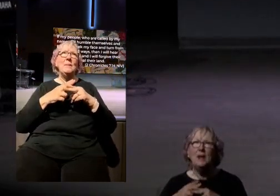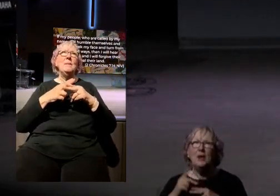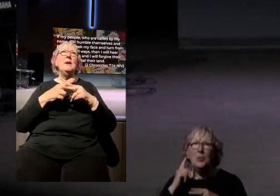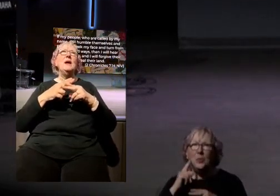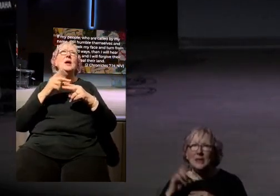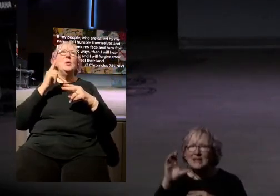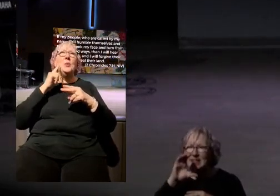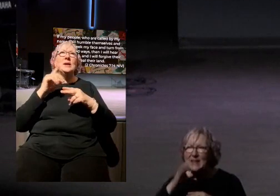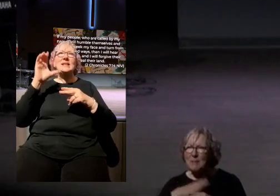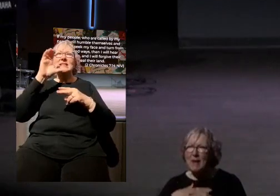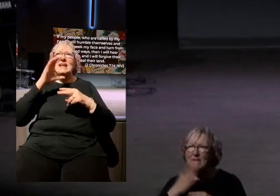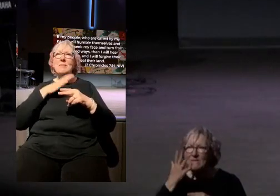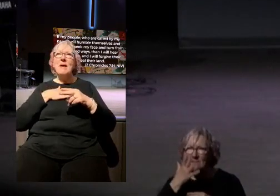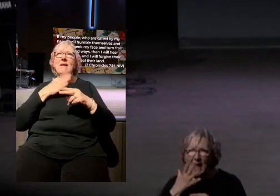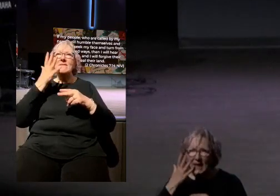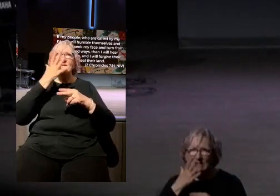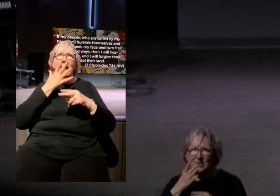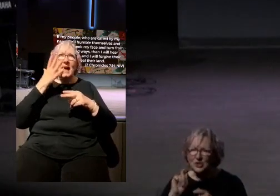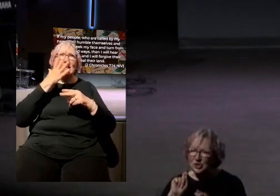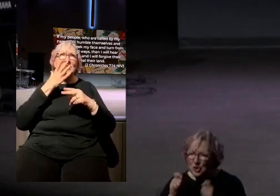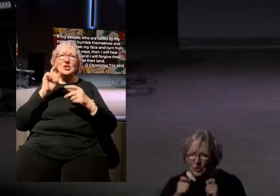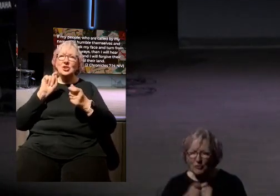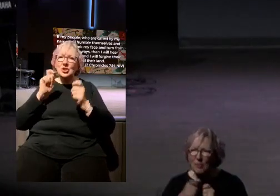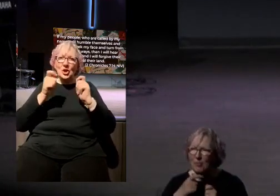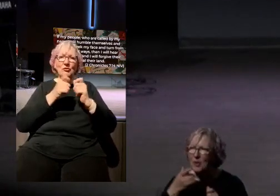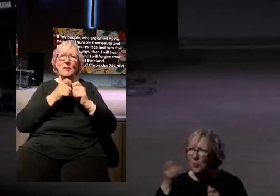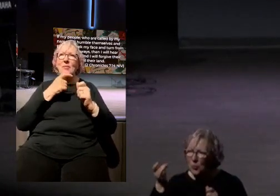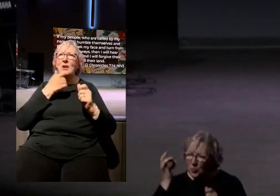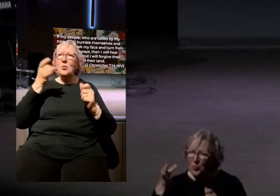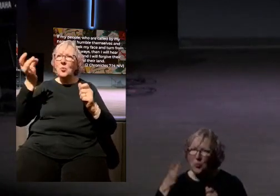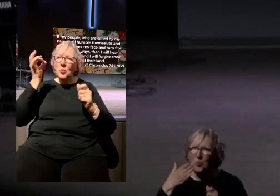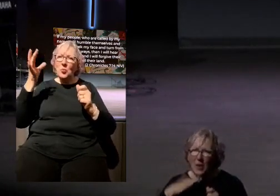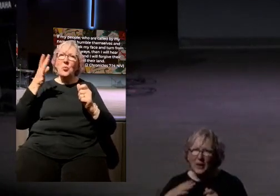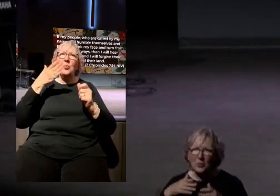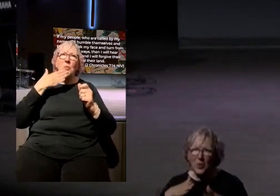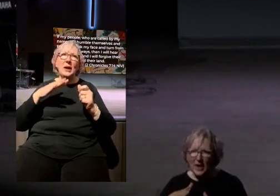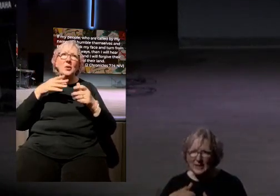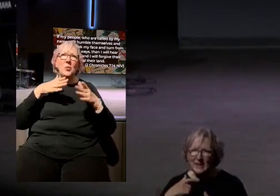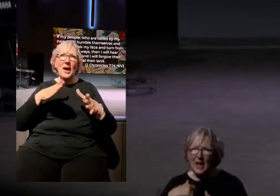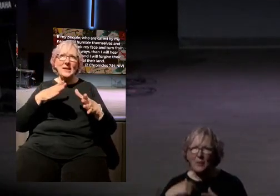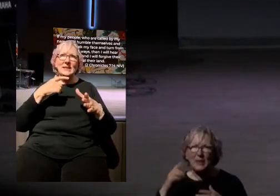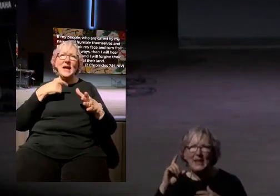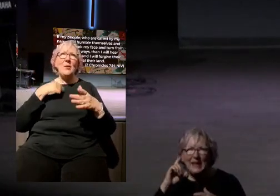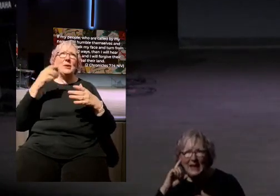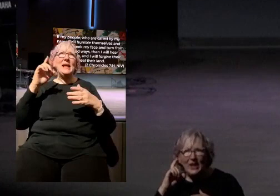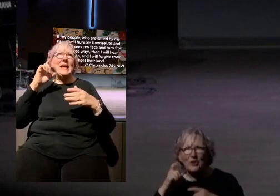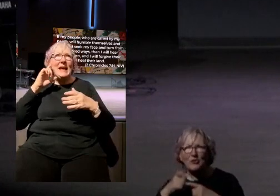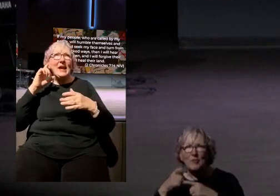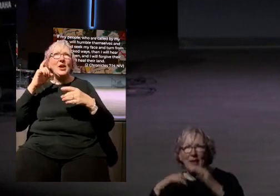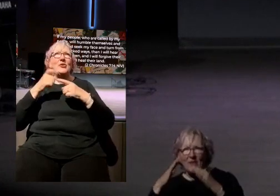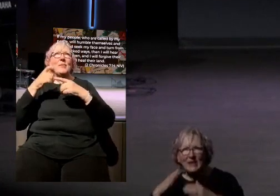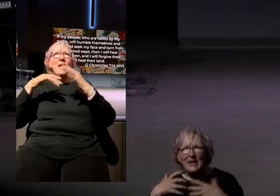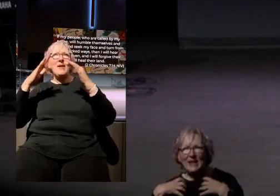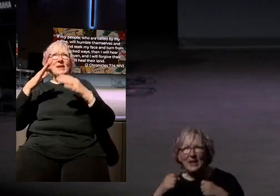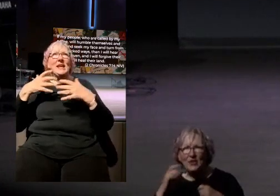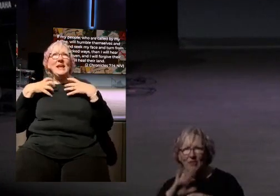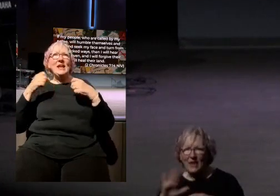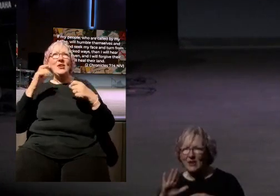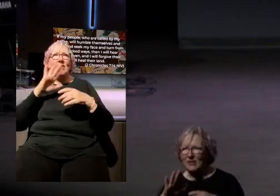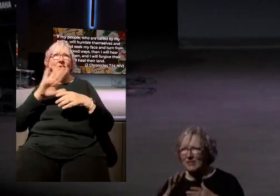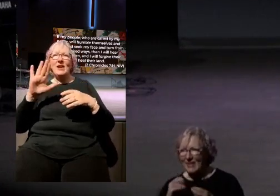ways, then I will hear from heaven, I will forgive their sin, and I'll heal their land. Some of you may remember this verse. It was a big